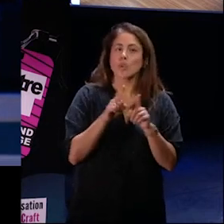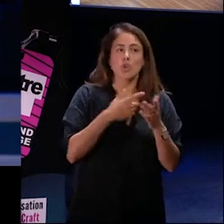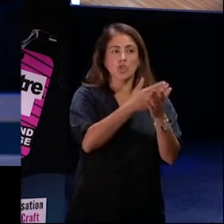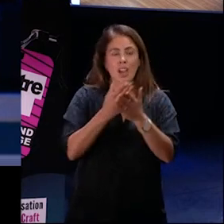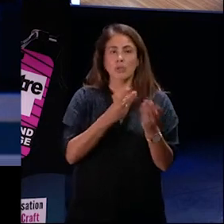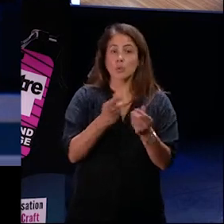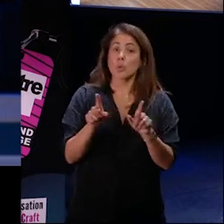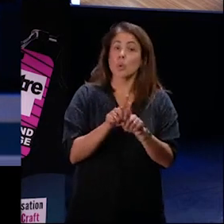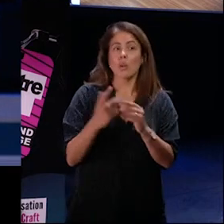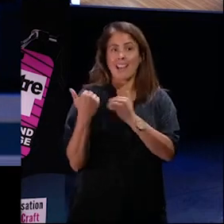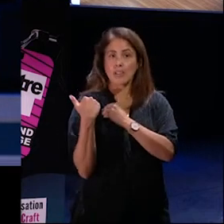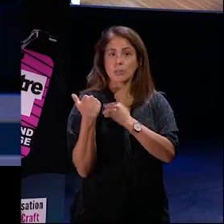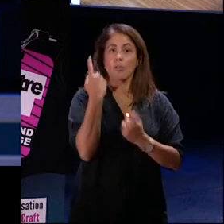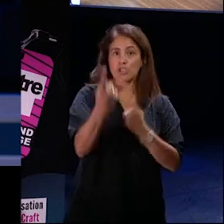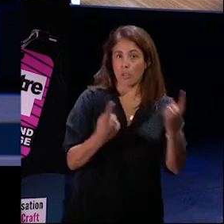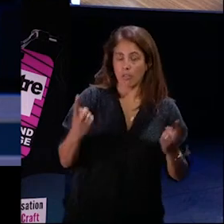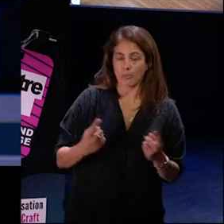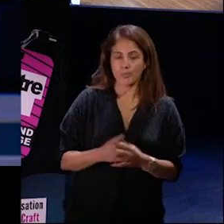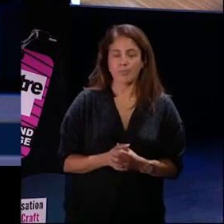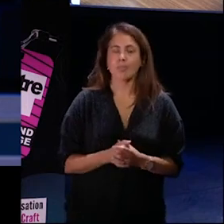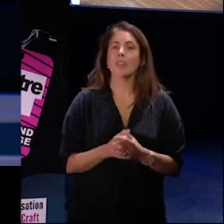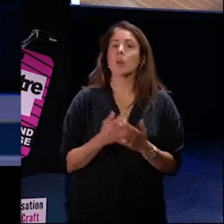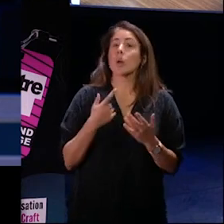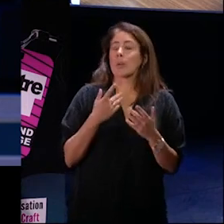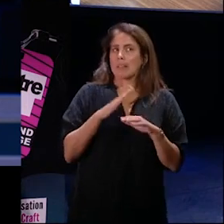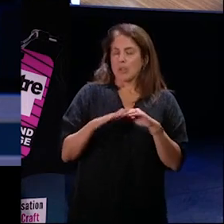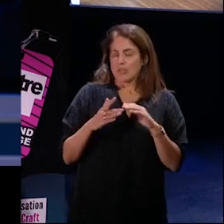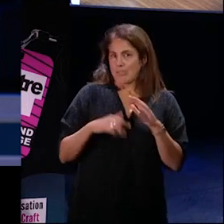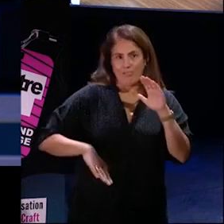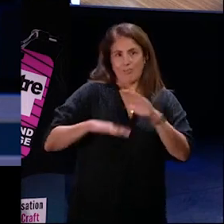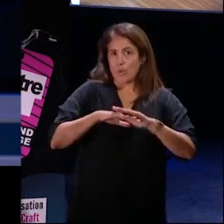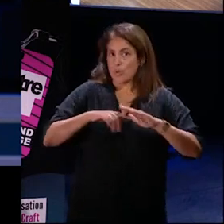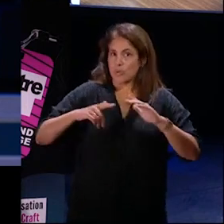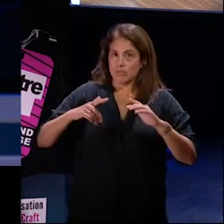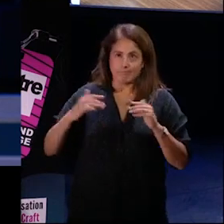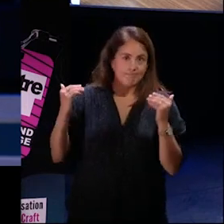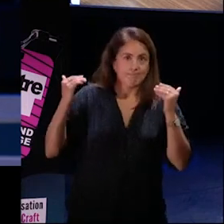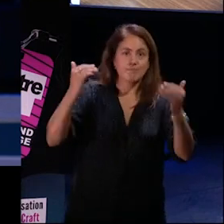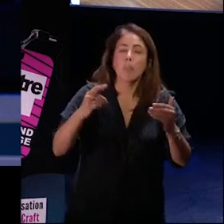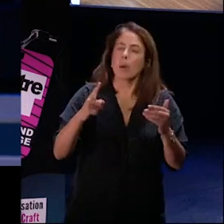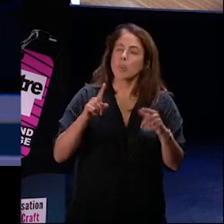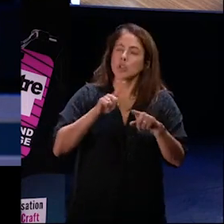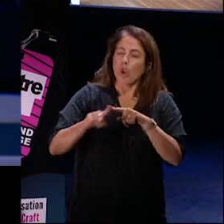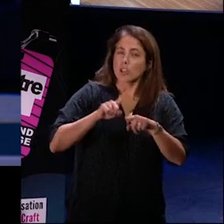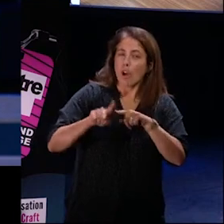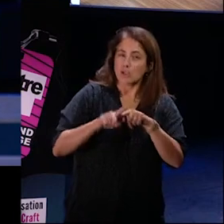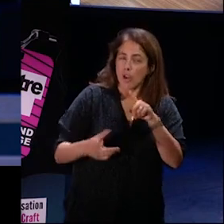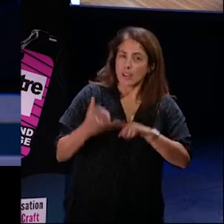each other to account. We're a long way from doing everything we should, but we are trying and we're constantly aiming to